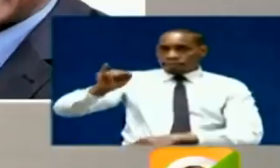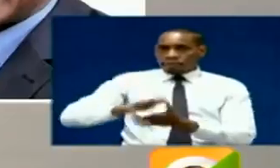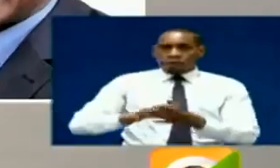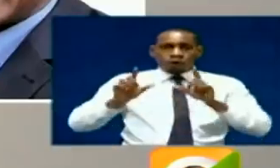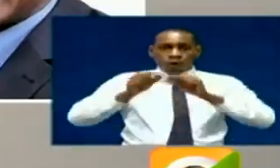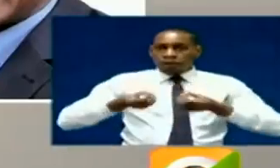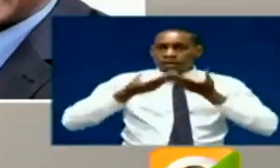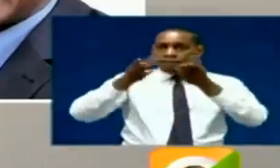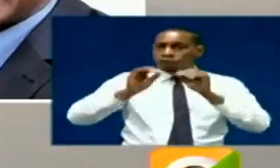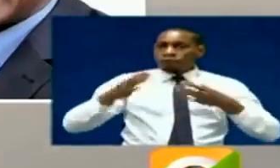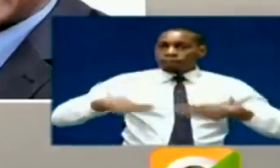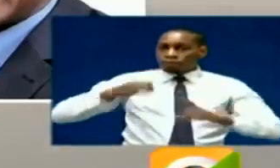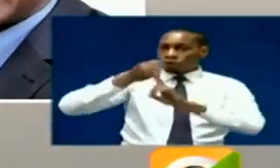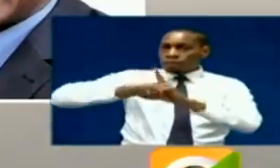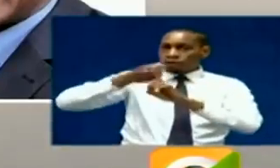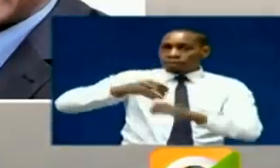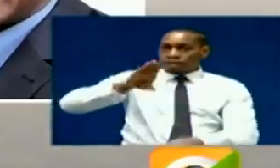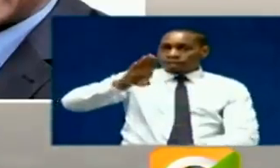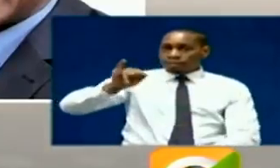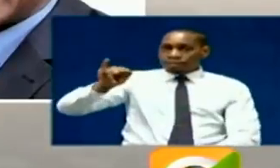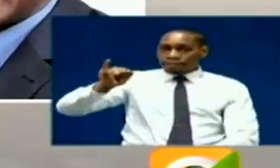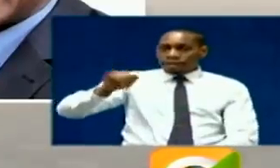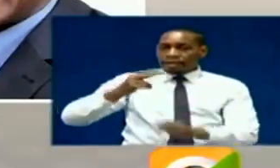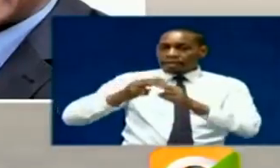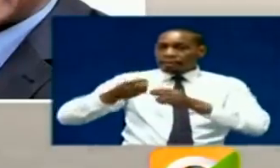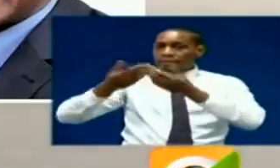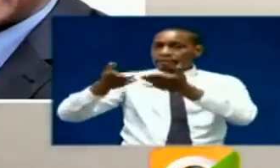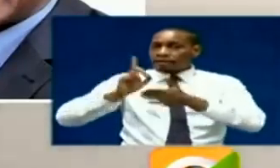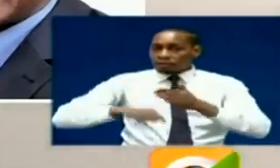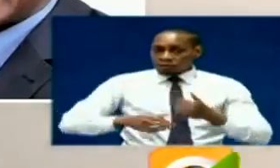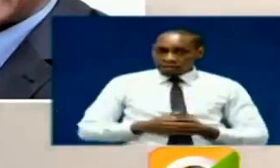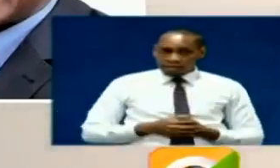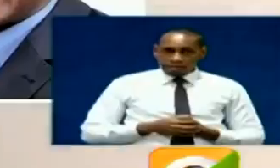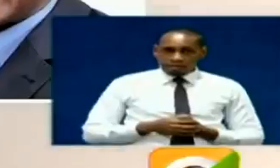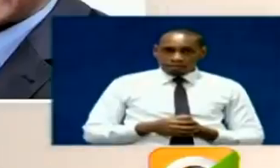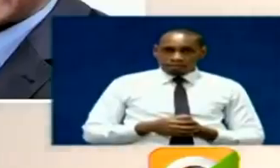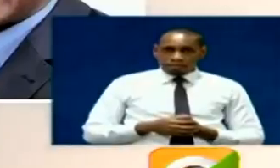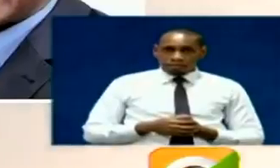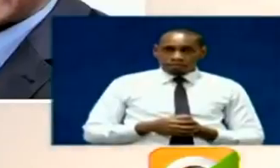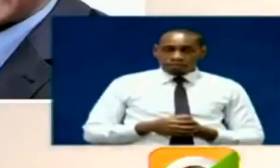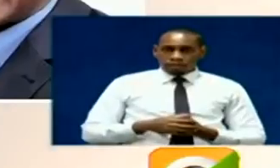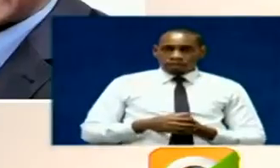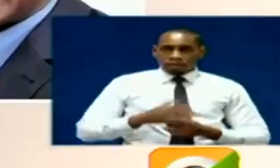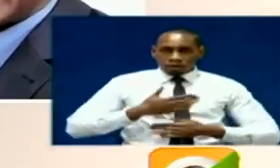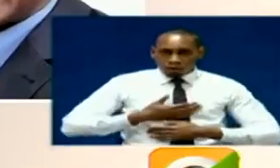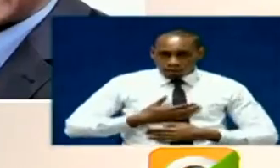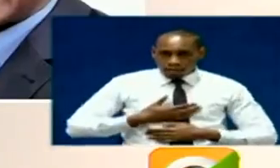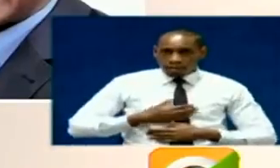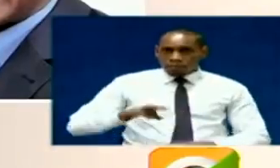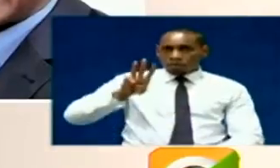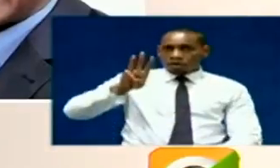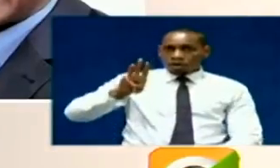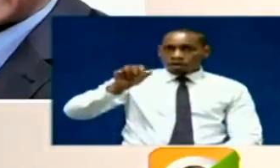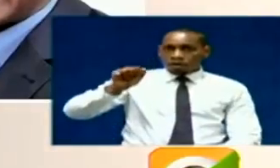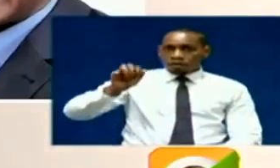that the promoters have been labeled as Honorable Waweru and Honorable Junet, and